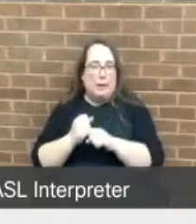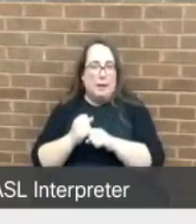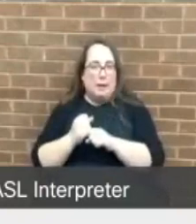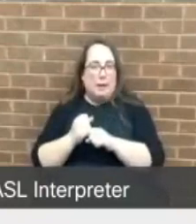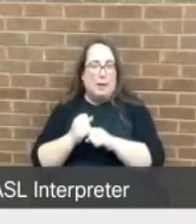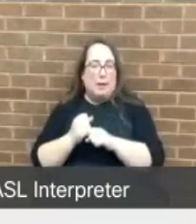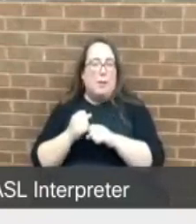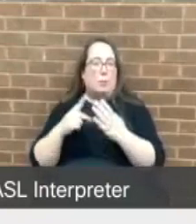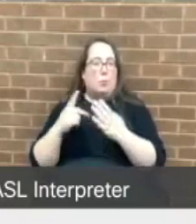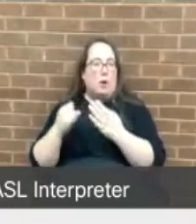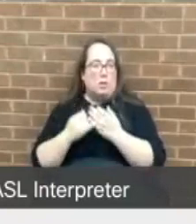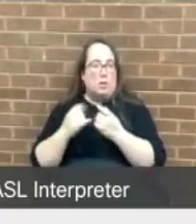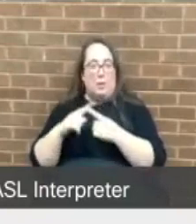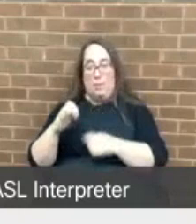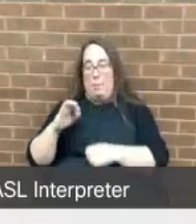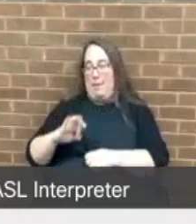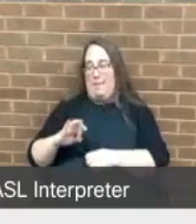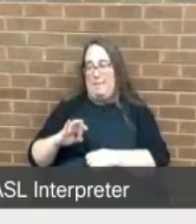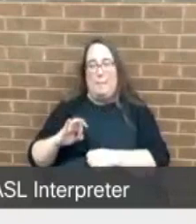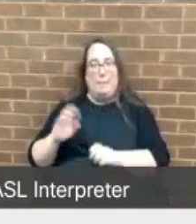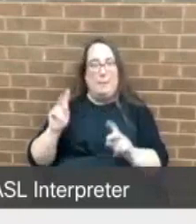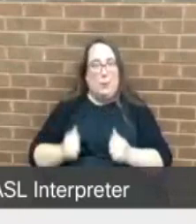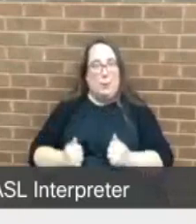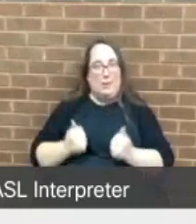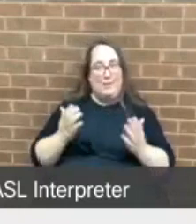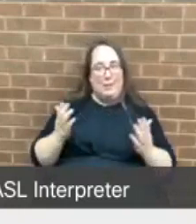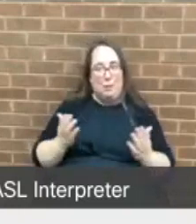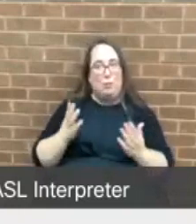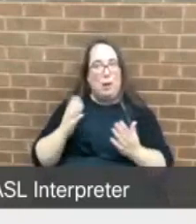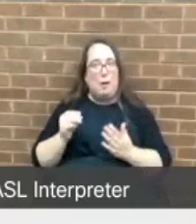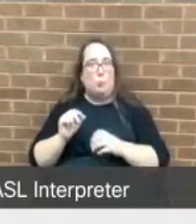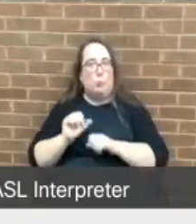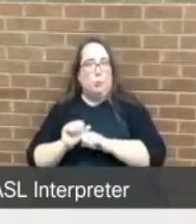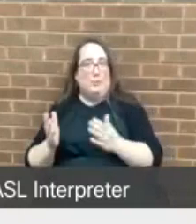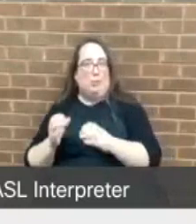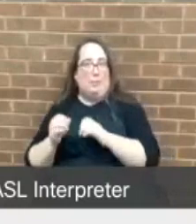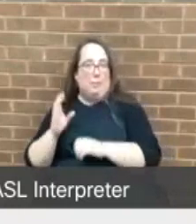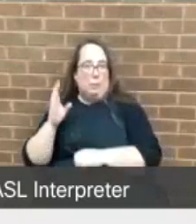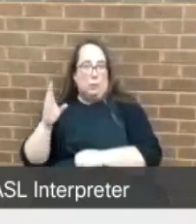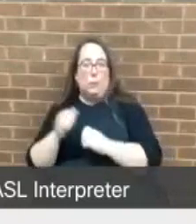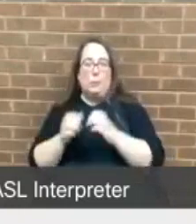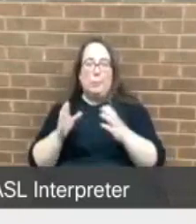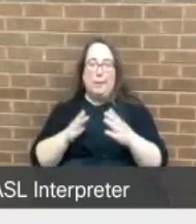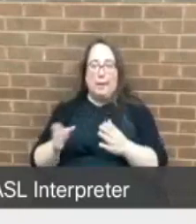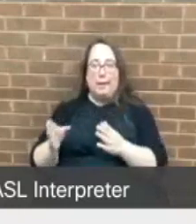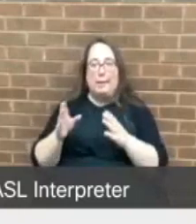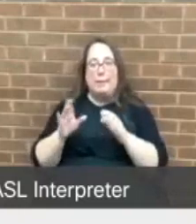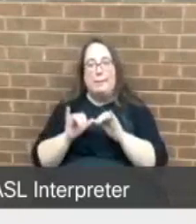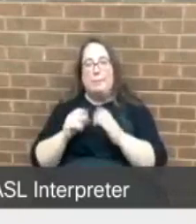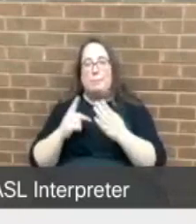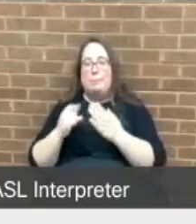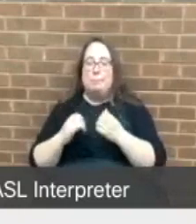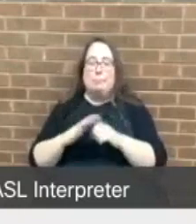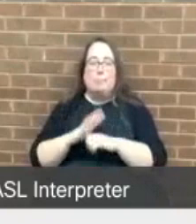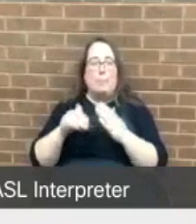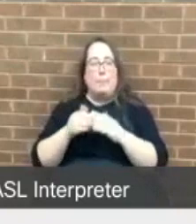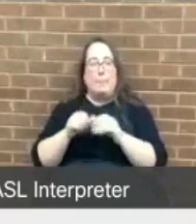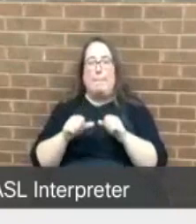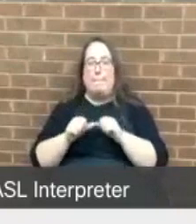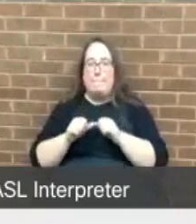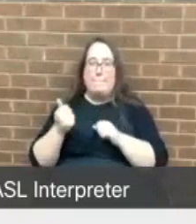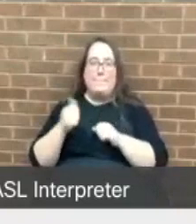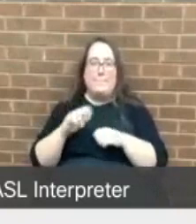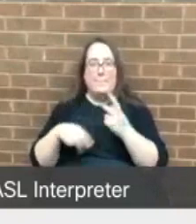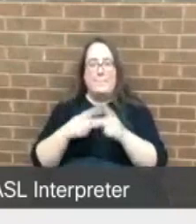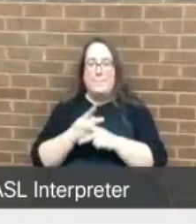projects that will benefit residents and businesses in the future generations. Those planning and engineering projects cover every region and mode of